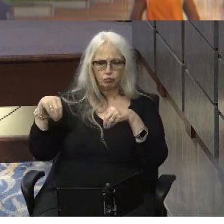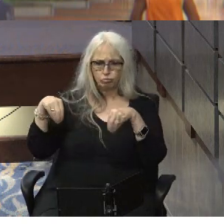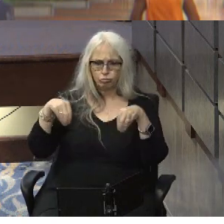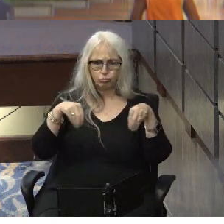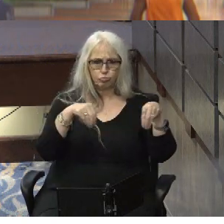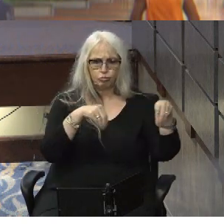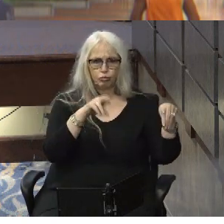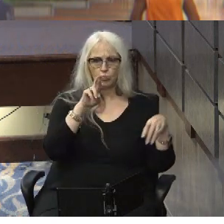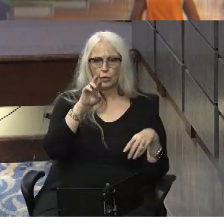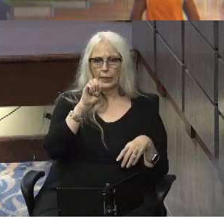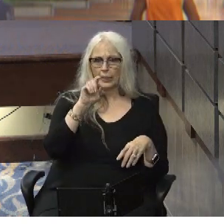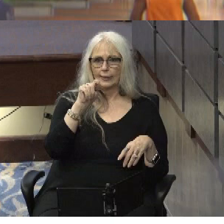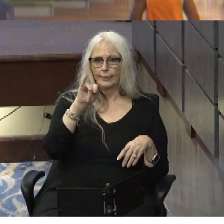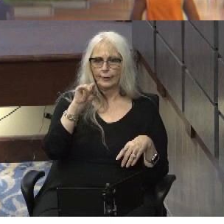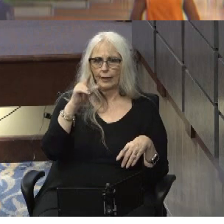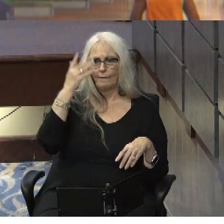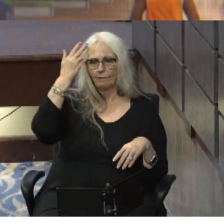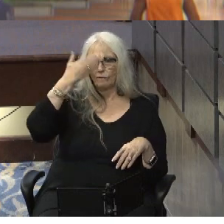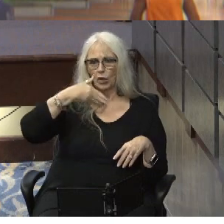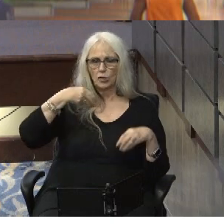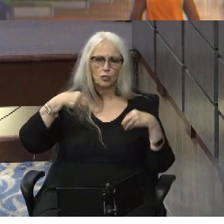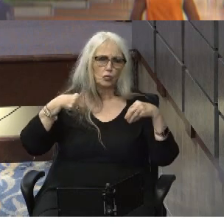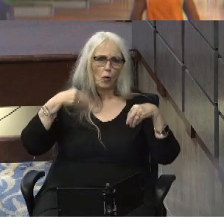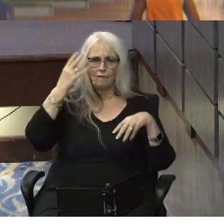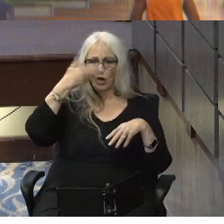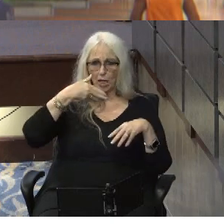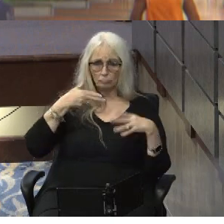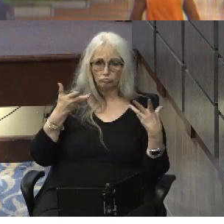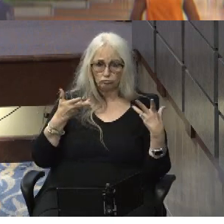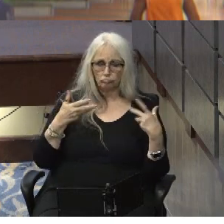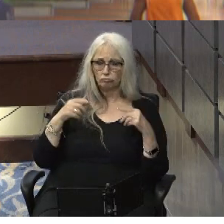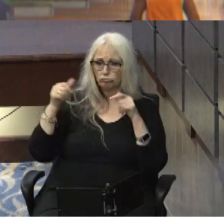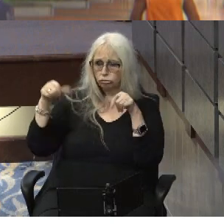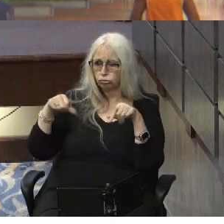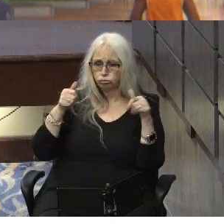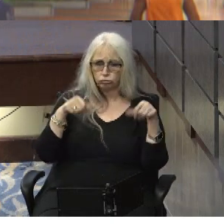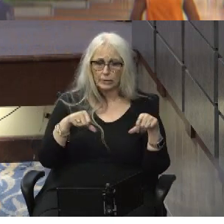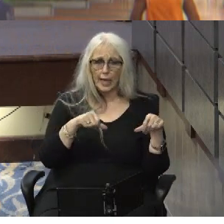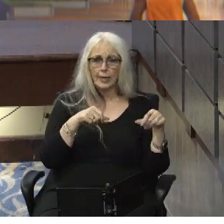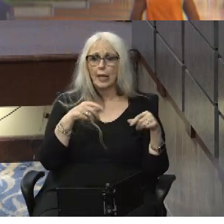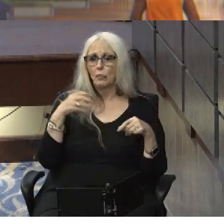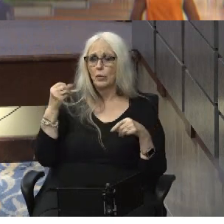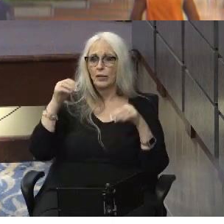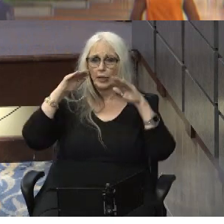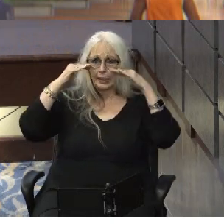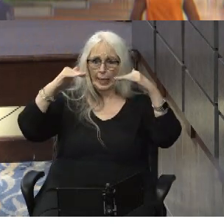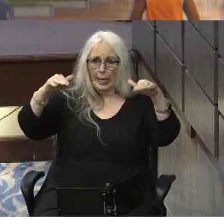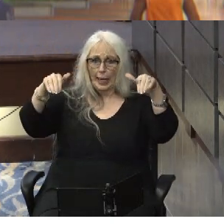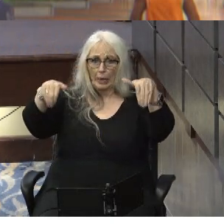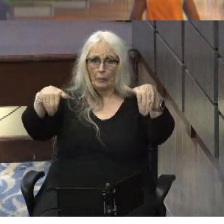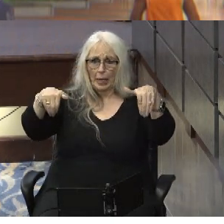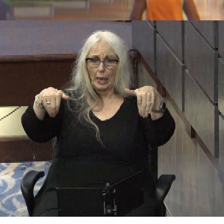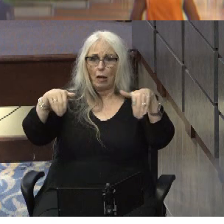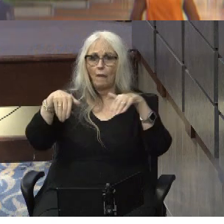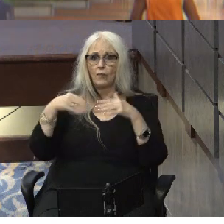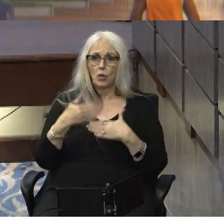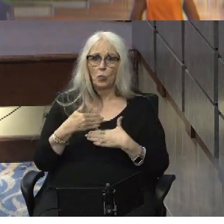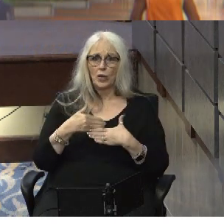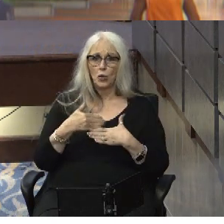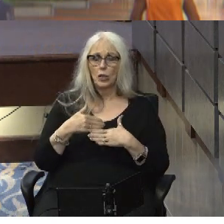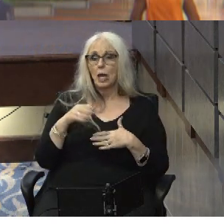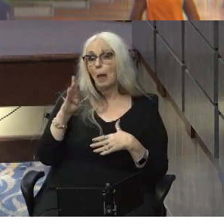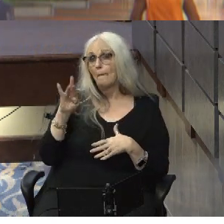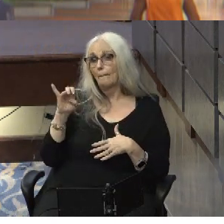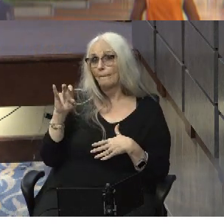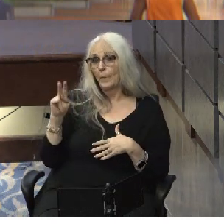seeing storefront glazing, static signage. There's a canopy element, and the brick on this side